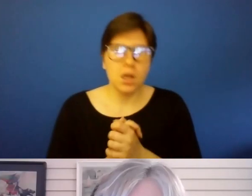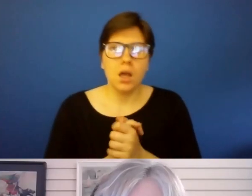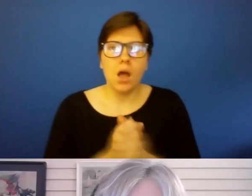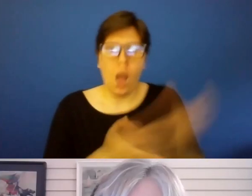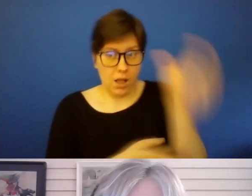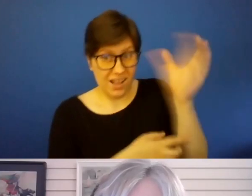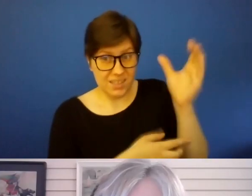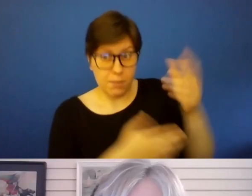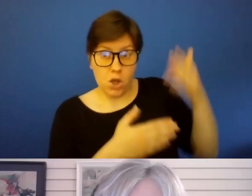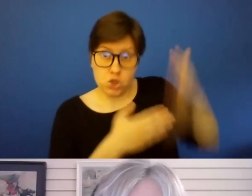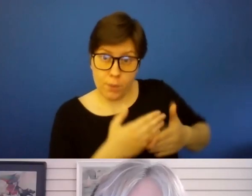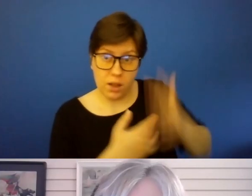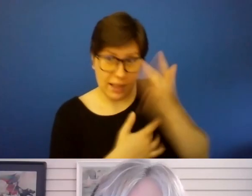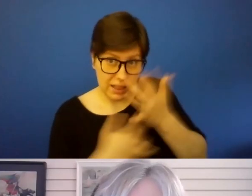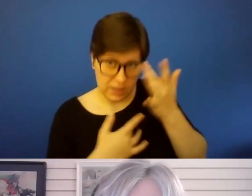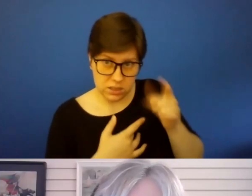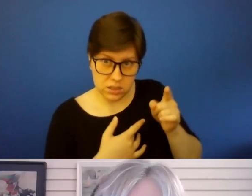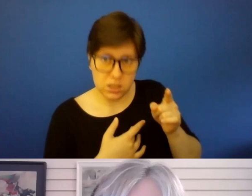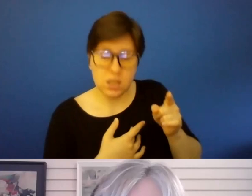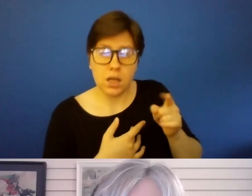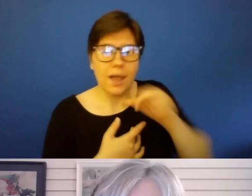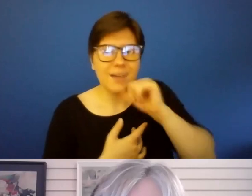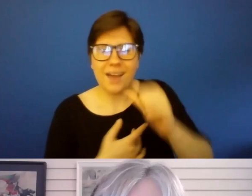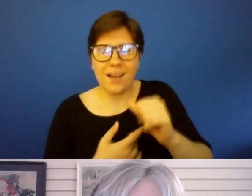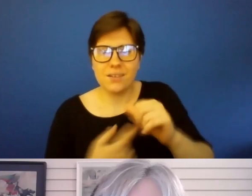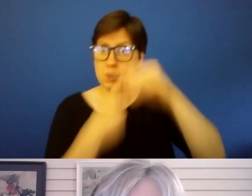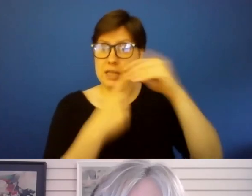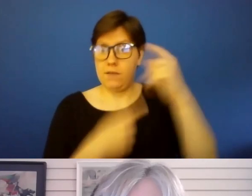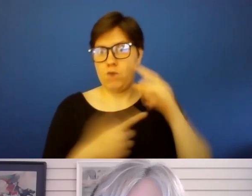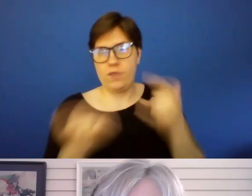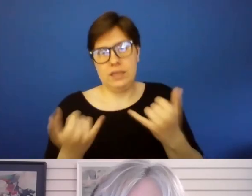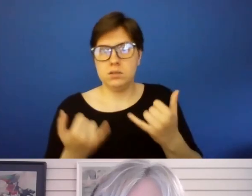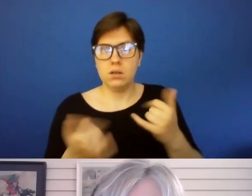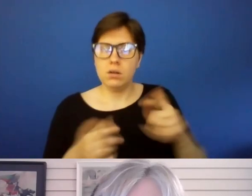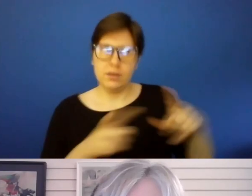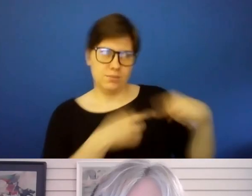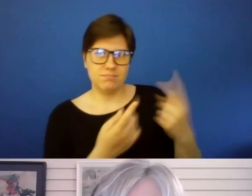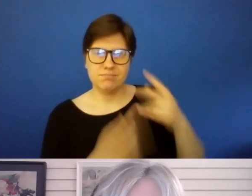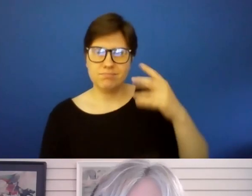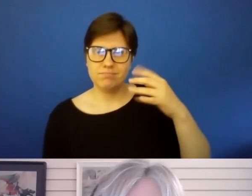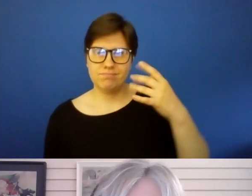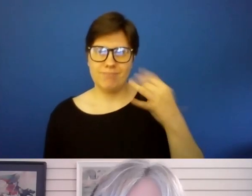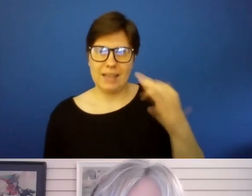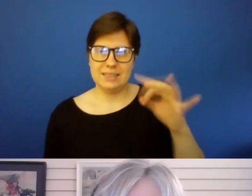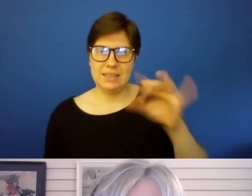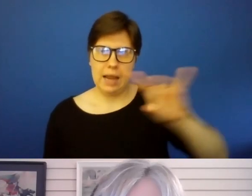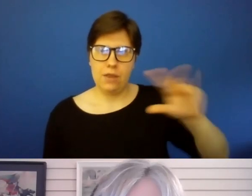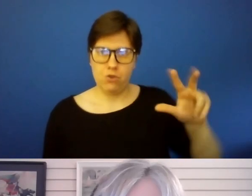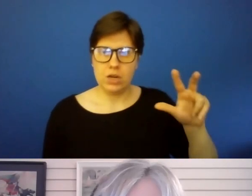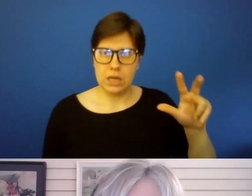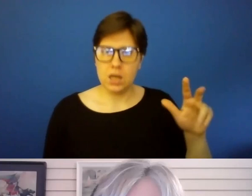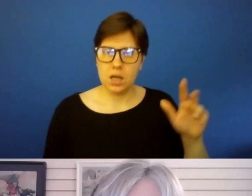terminal illness is not unique to this, right? It's been around since 1983 in the Medicare hospice benefit,